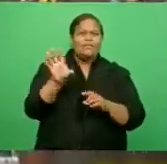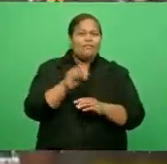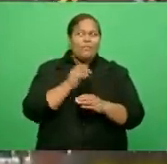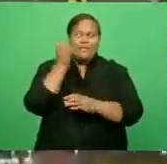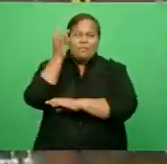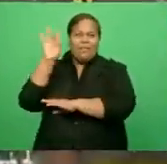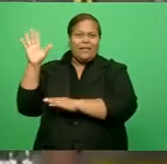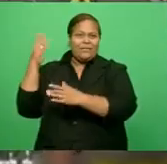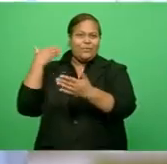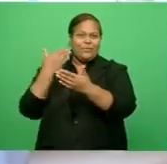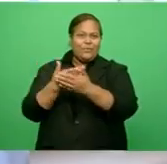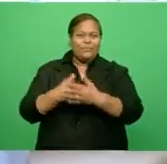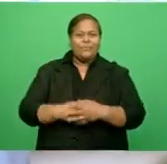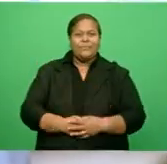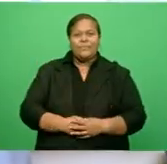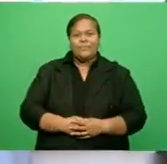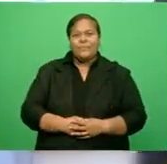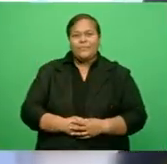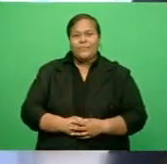independence.